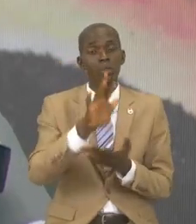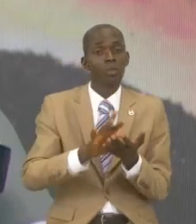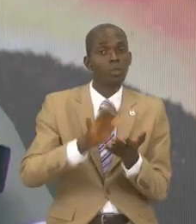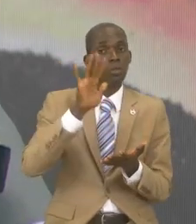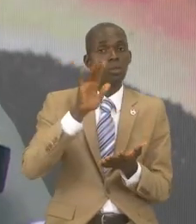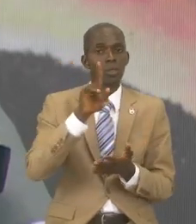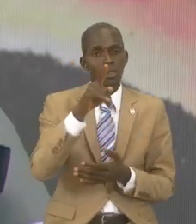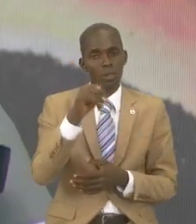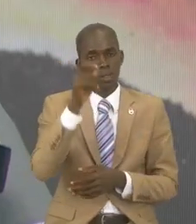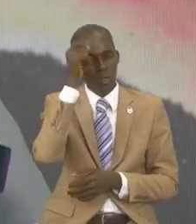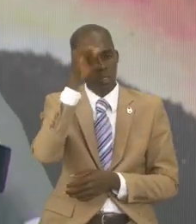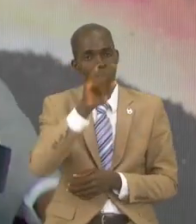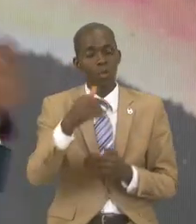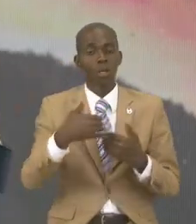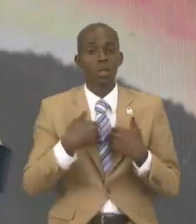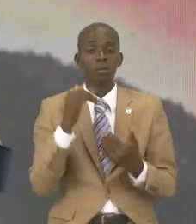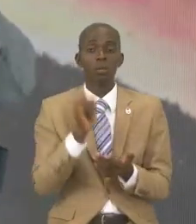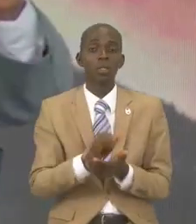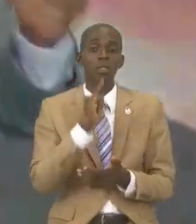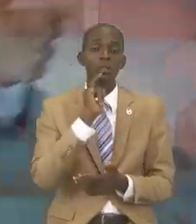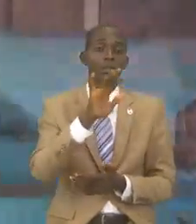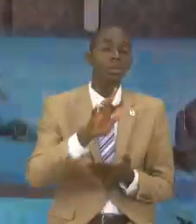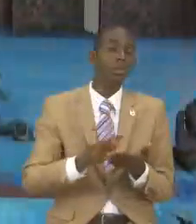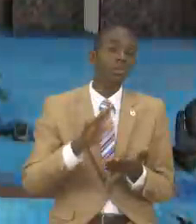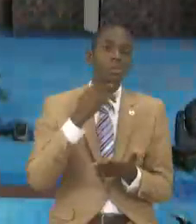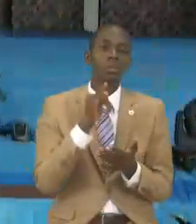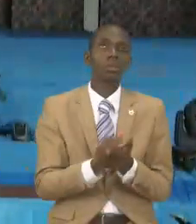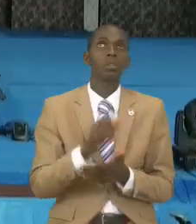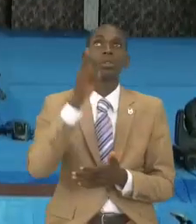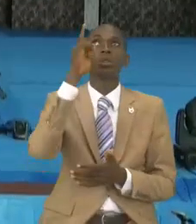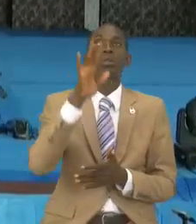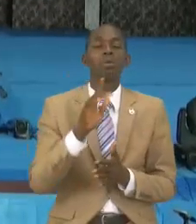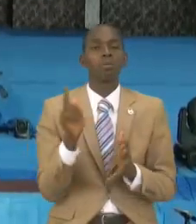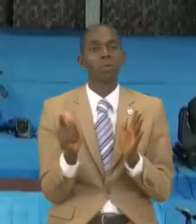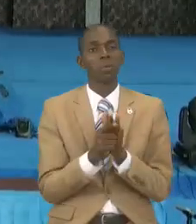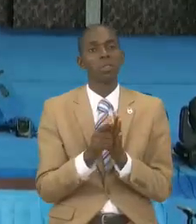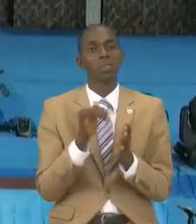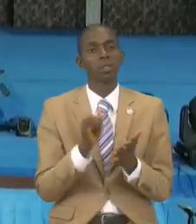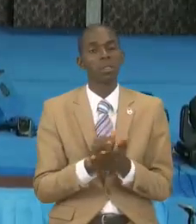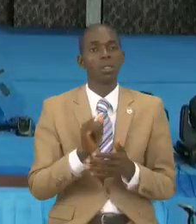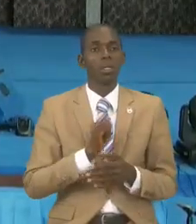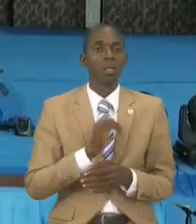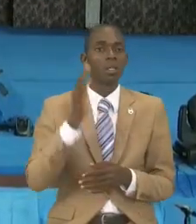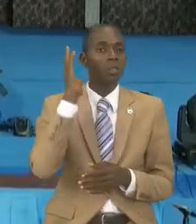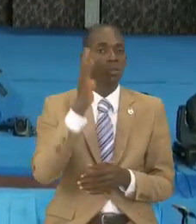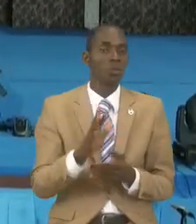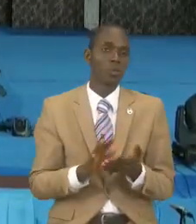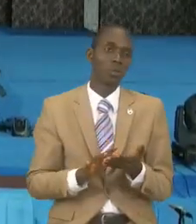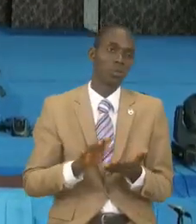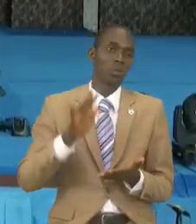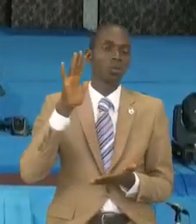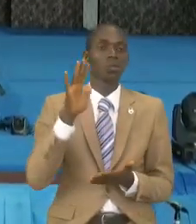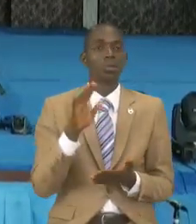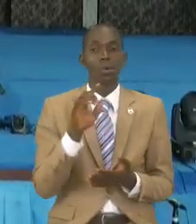you have? What's your glory? It says, God forbid that I should glory,